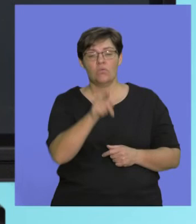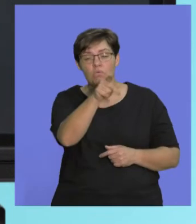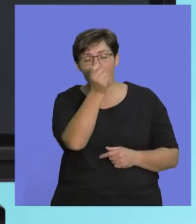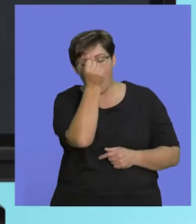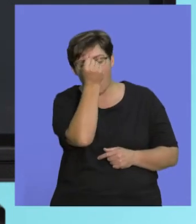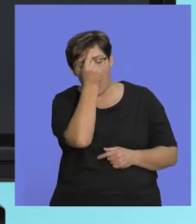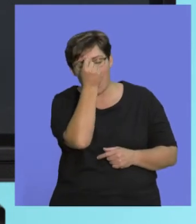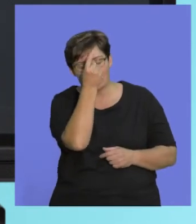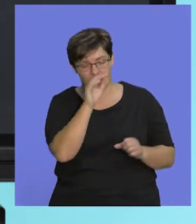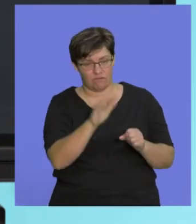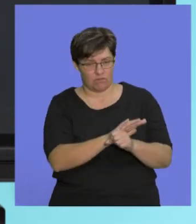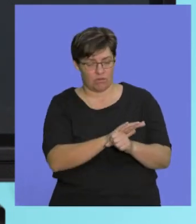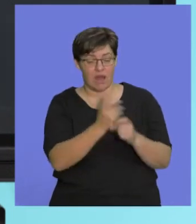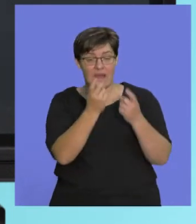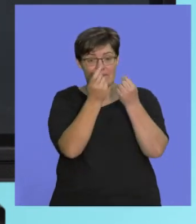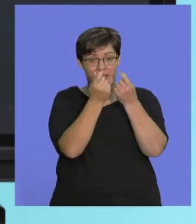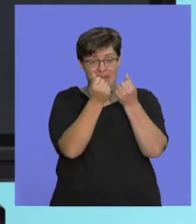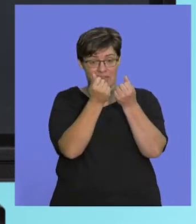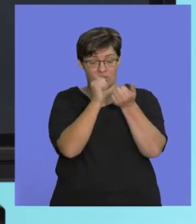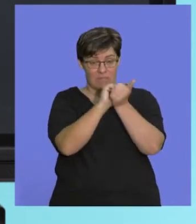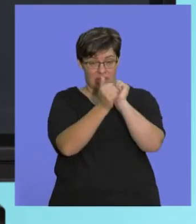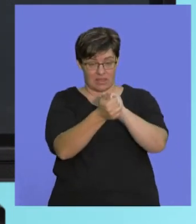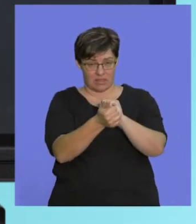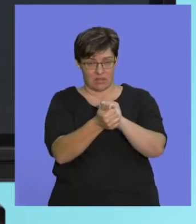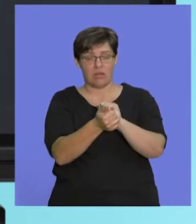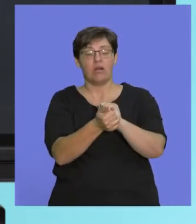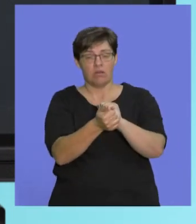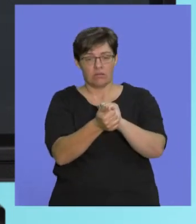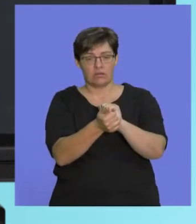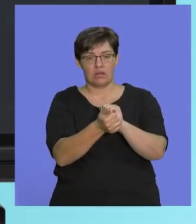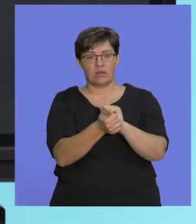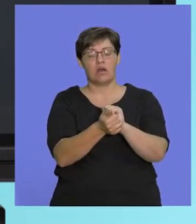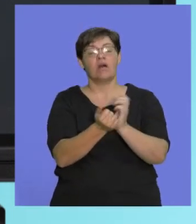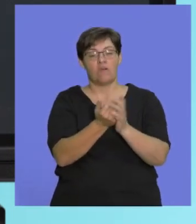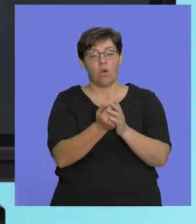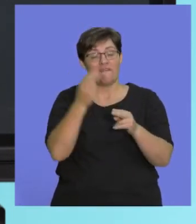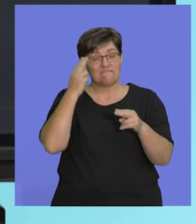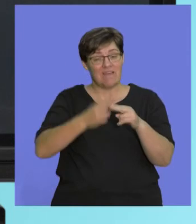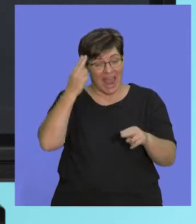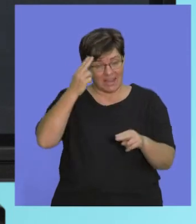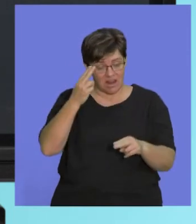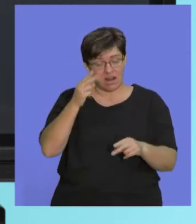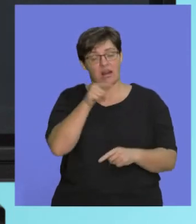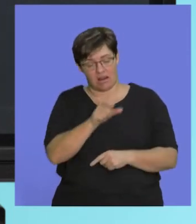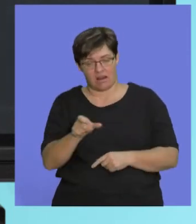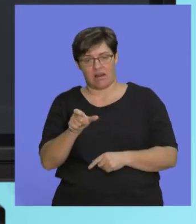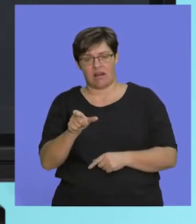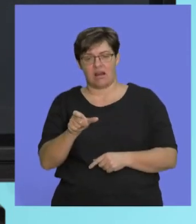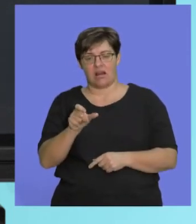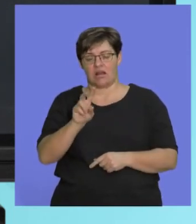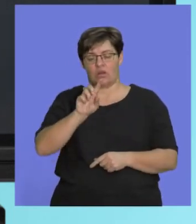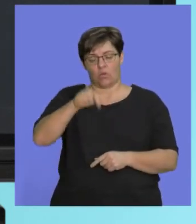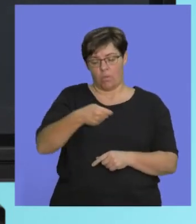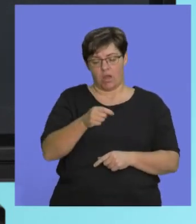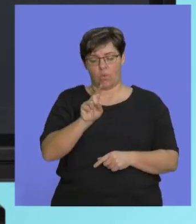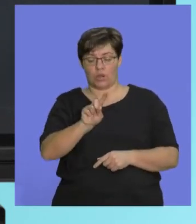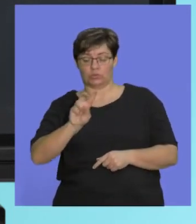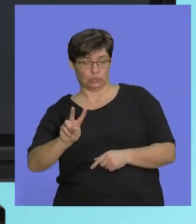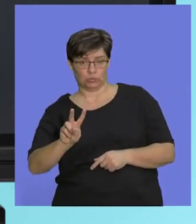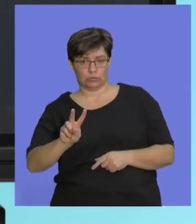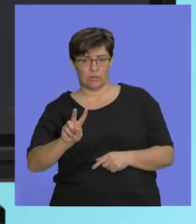doing financial maths, you only round off when you get to the final answer. So you saw that as I am busy calculating, there